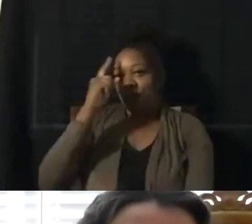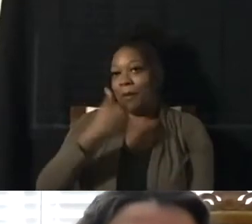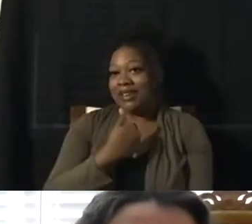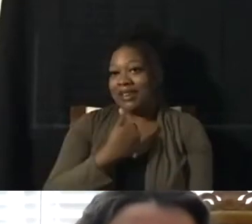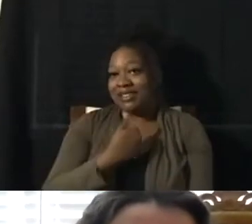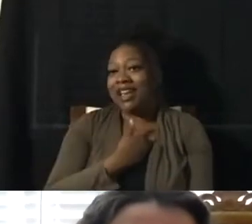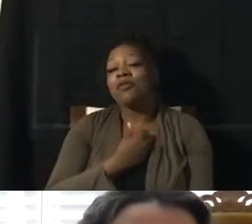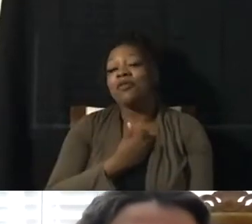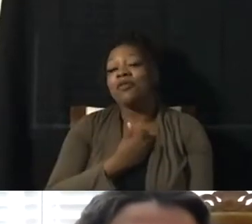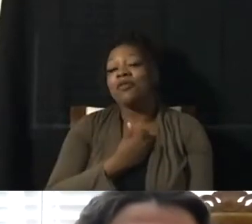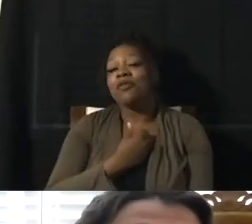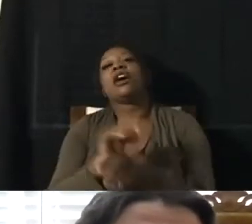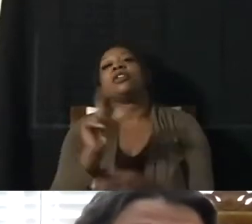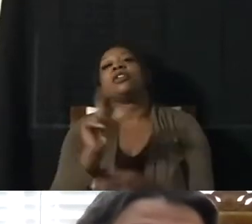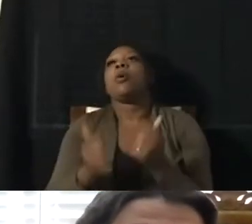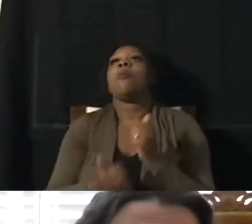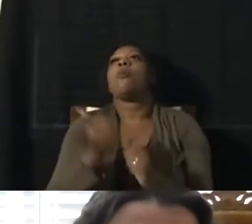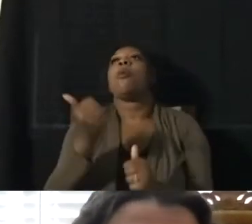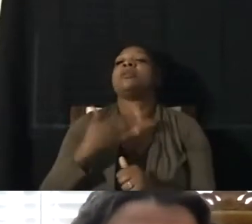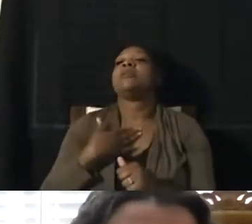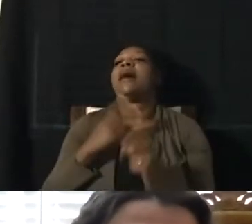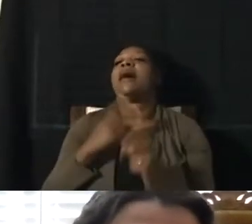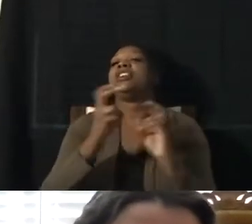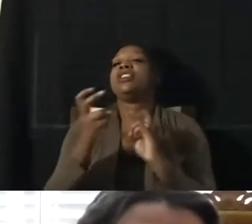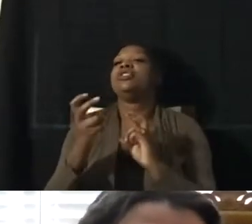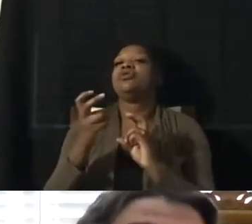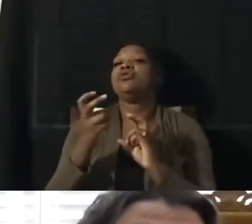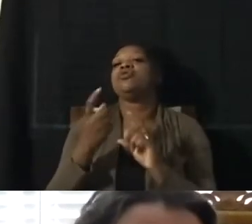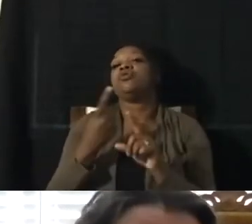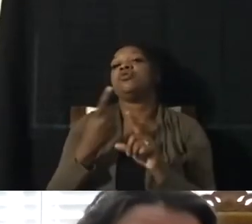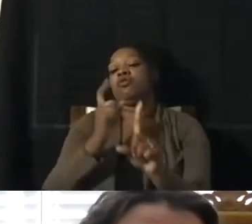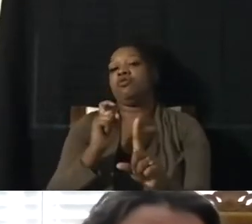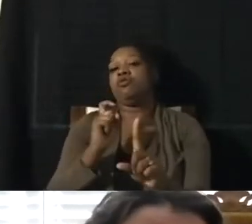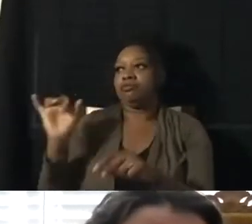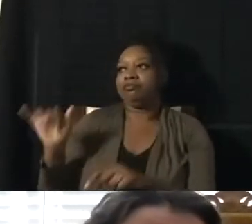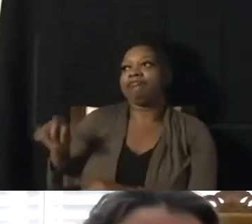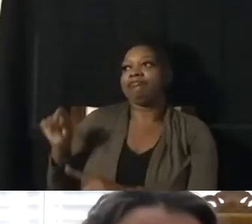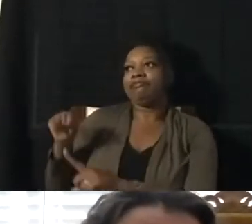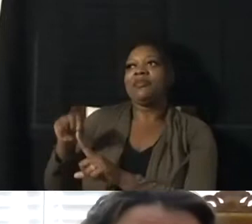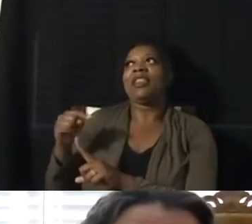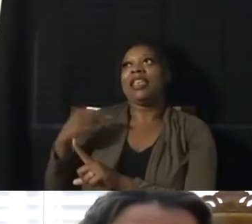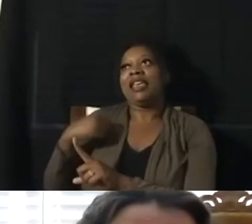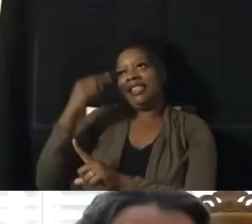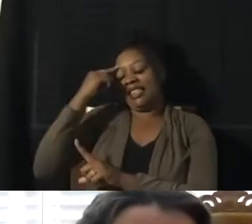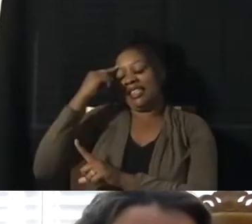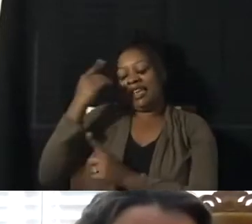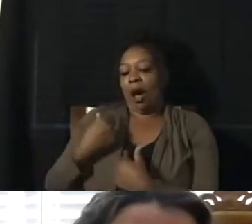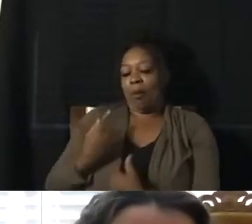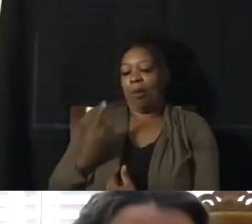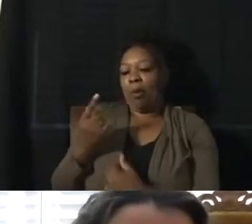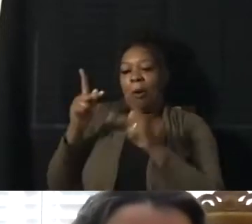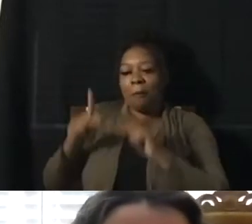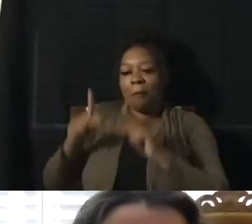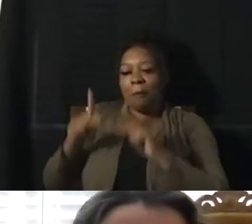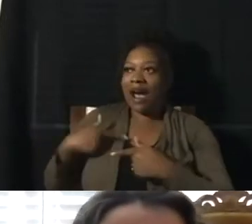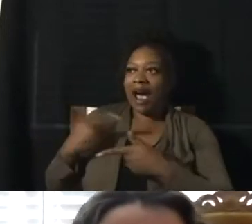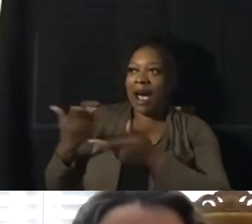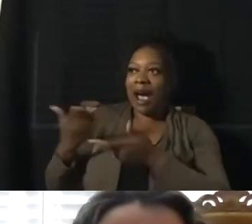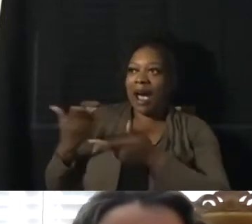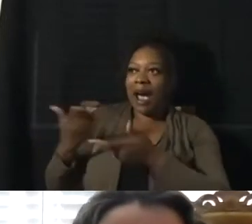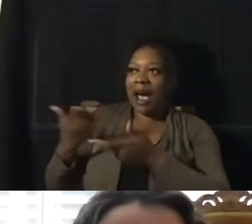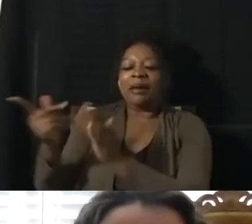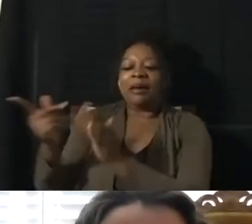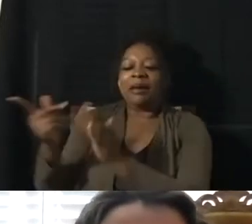issues have come from, because there is that belief that, you know, you're one person asking for this, so you're a big pain in the ass.